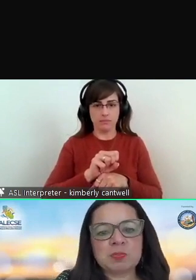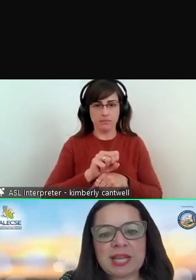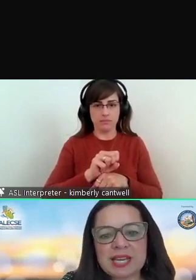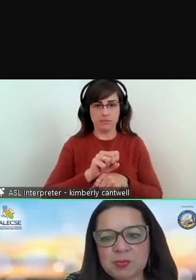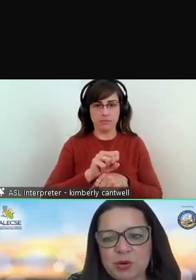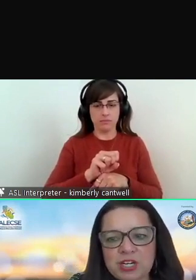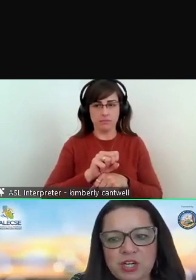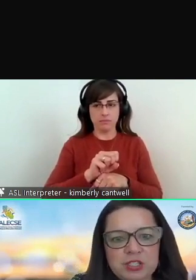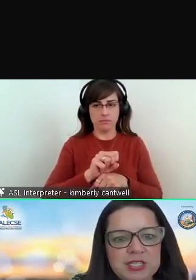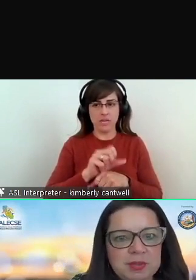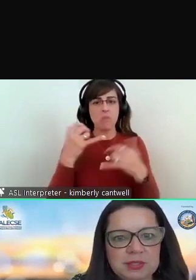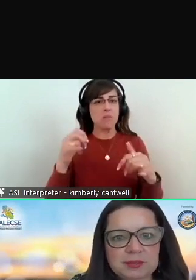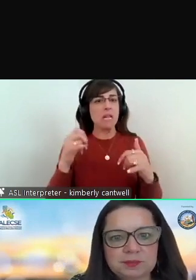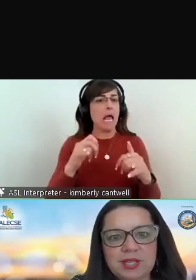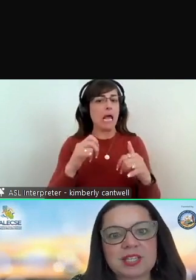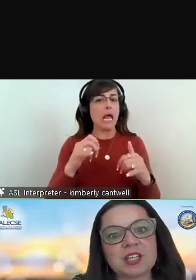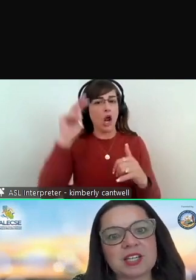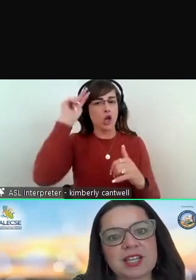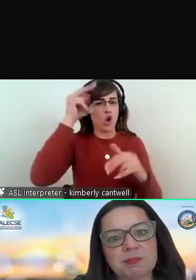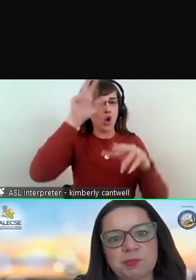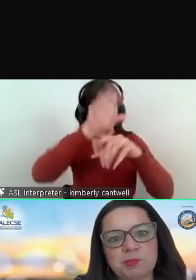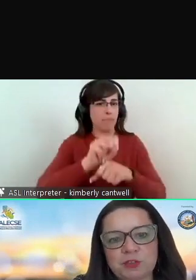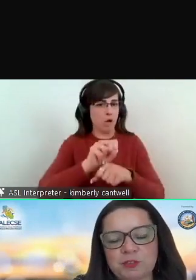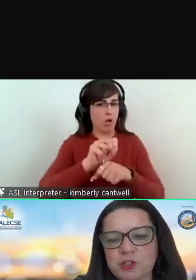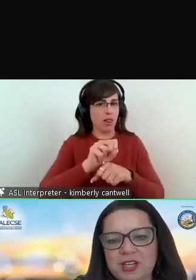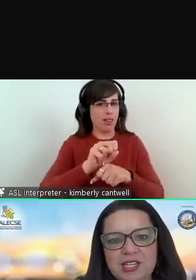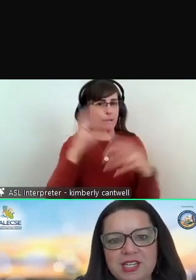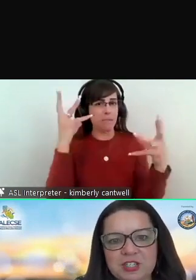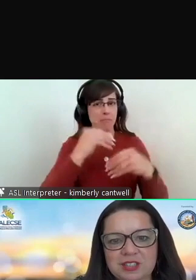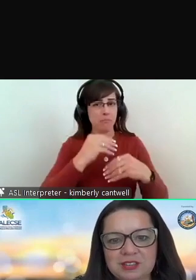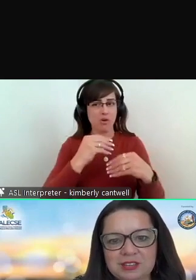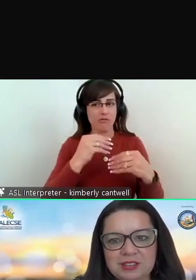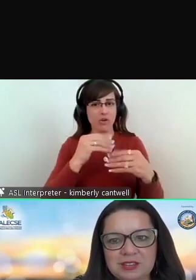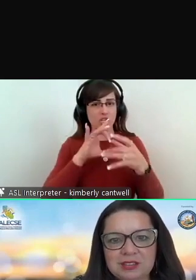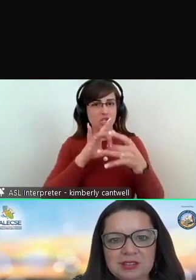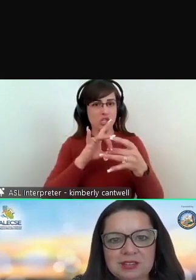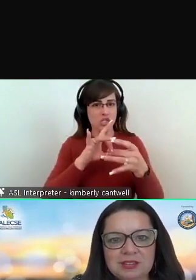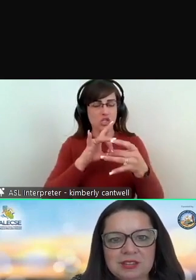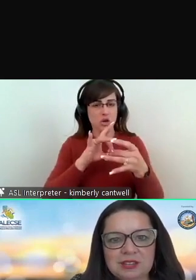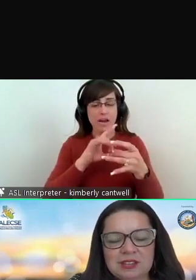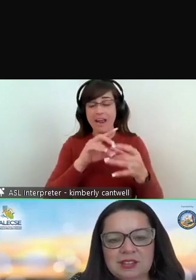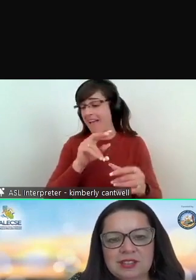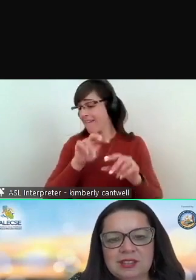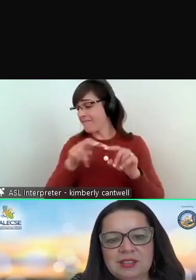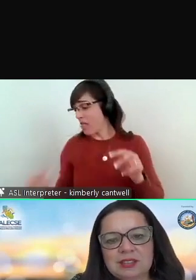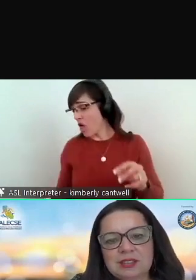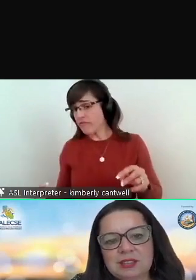And this play is pretty neurotypical. Neat. Look at that beautiful joint. Yeah, it fell off. That's right.